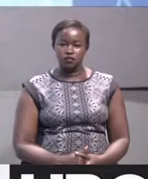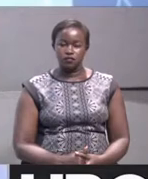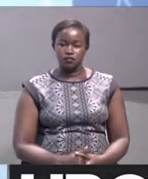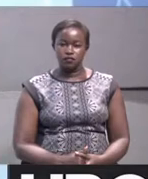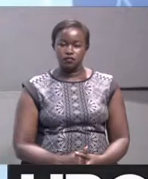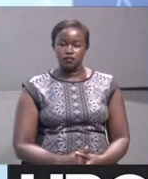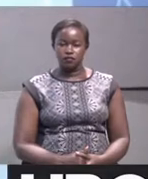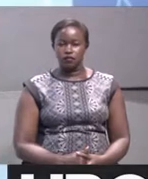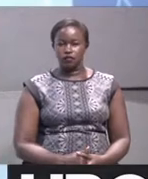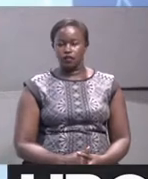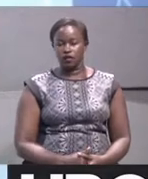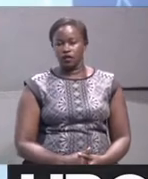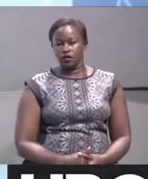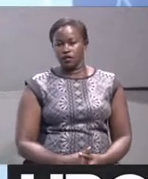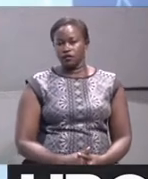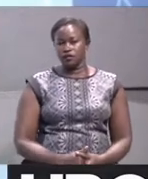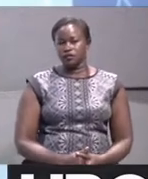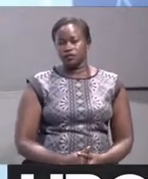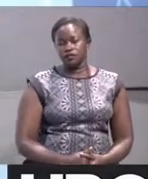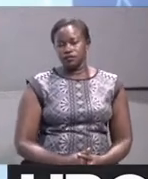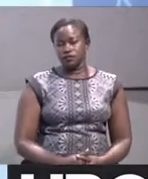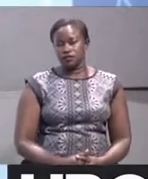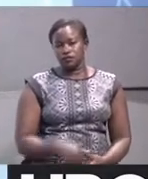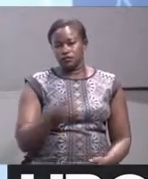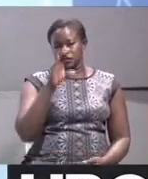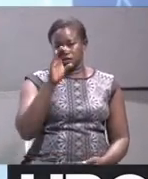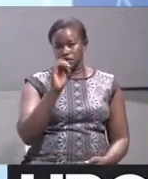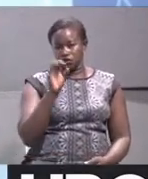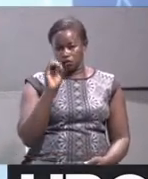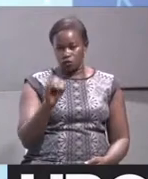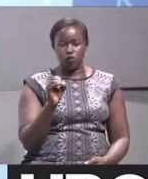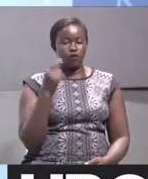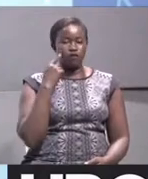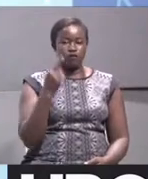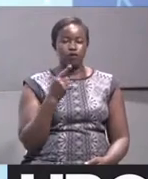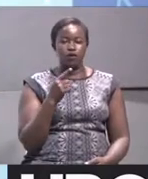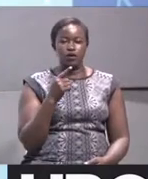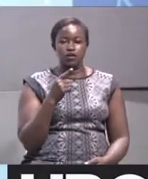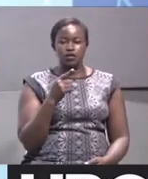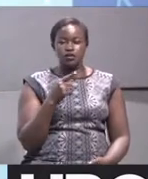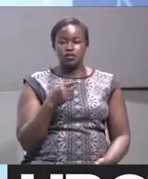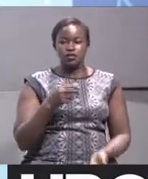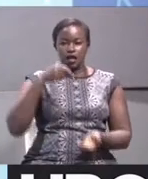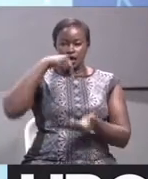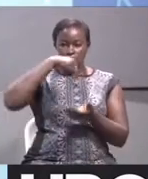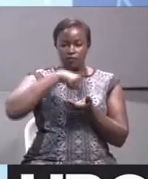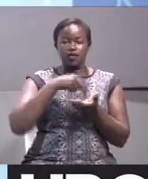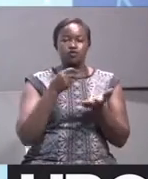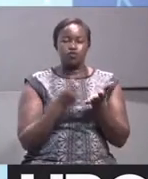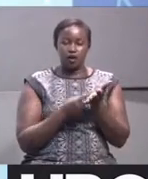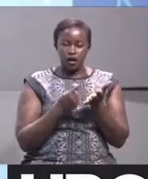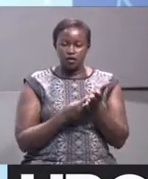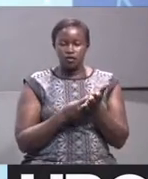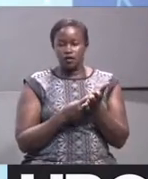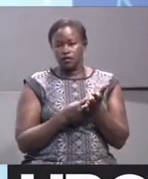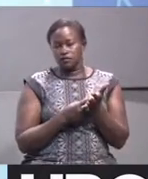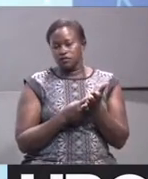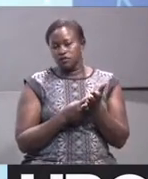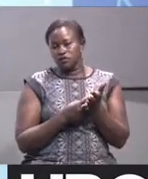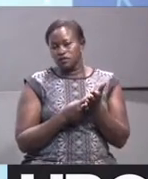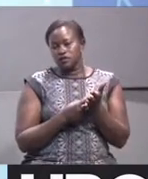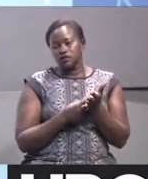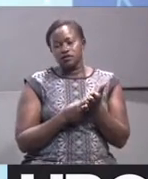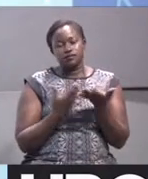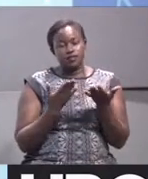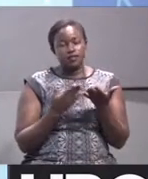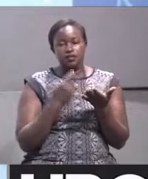The Chief Executive Officer Stanbic Uganda Holdings Limited and UCO has unveiled remarkable achievements attributing their